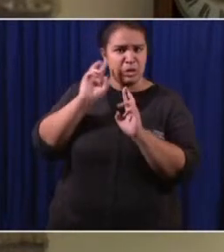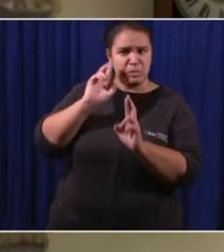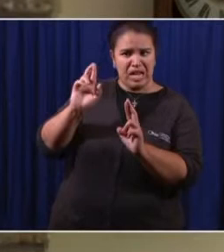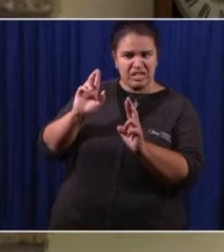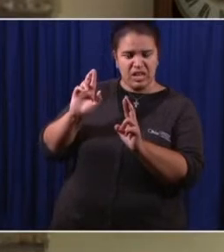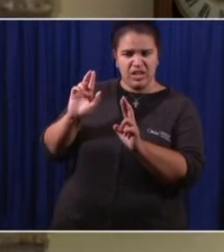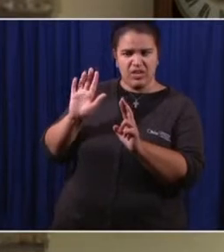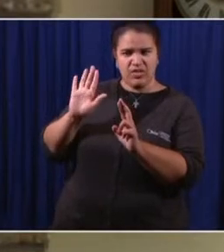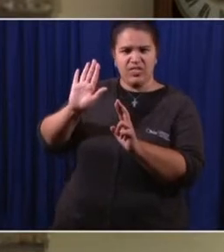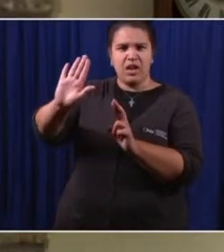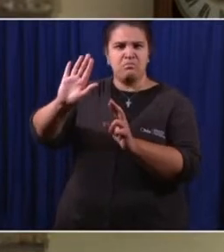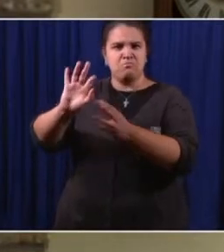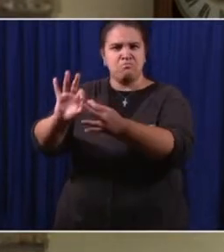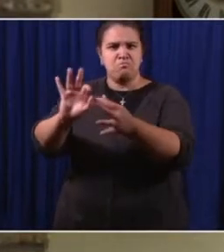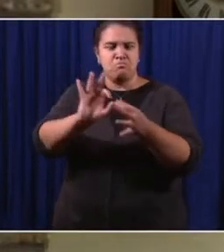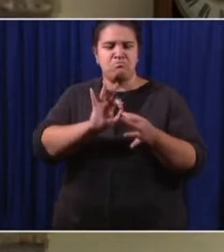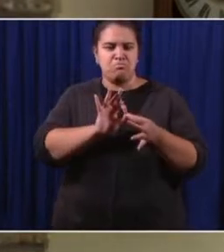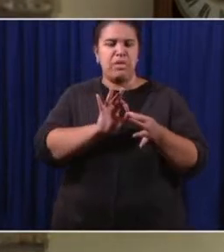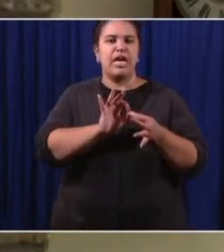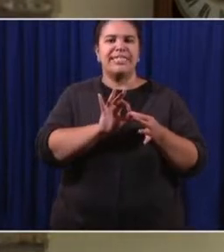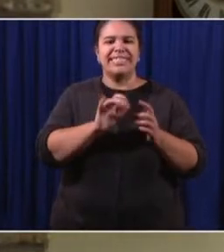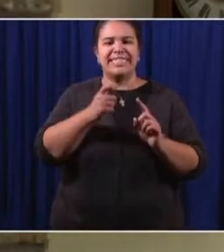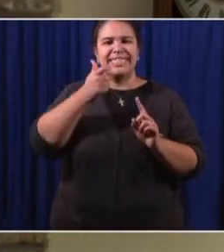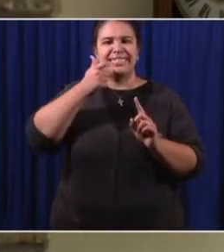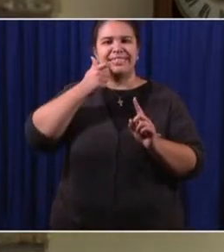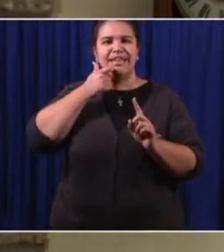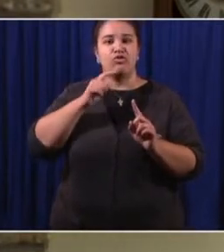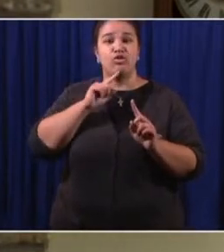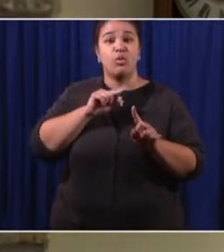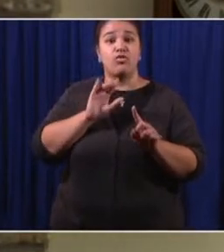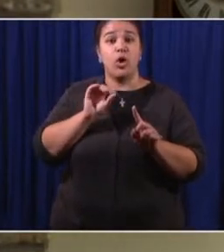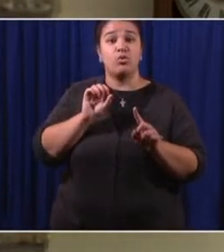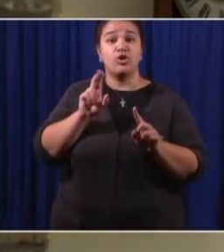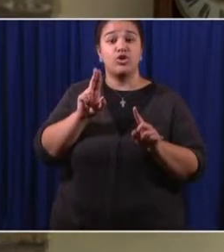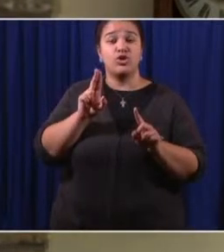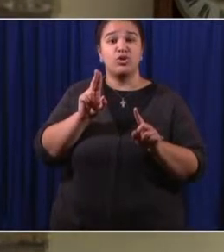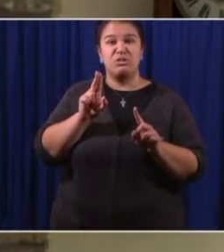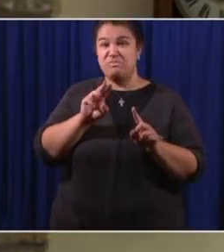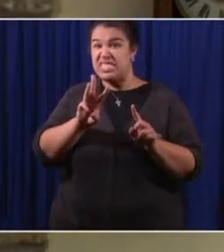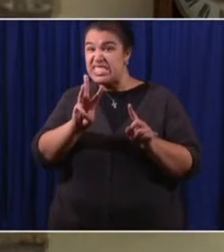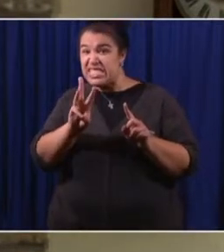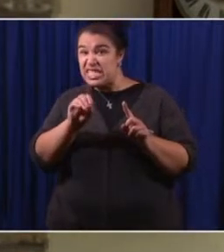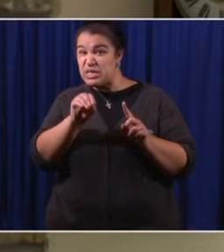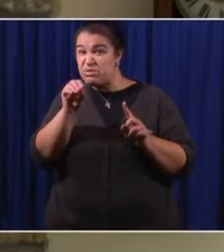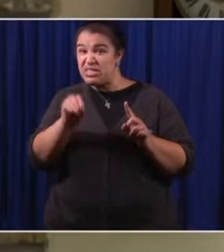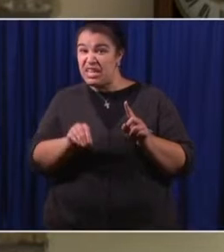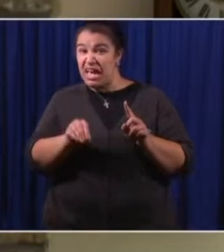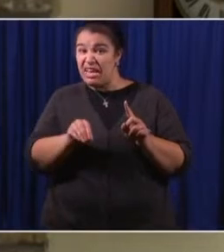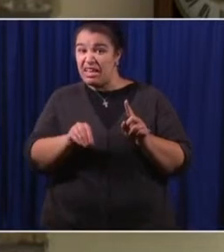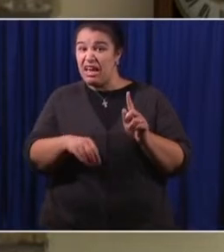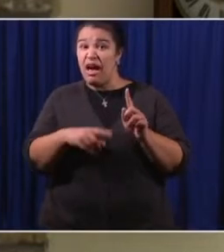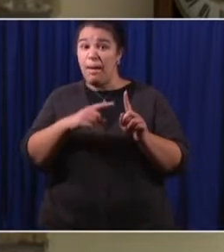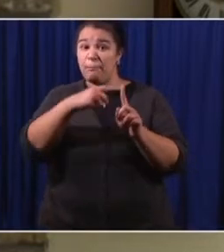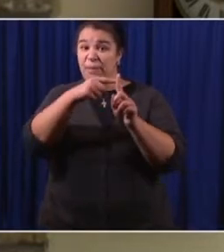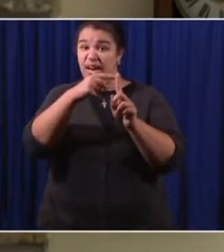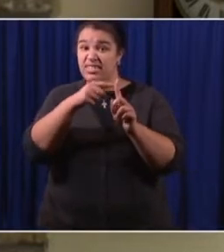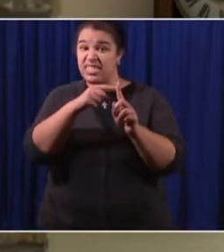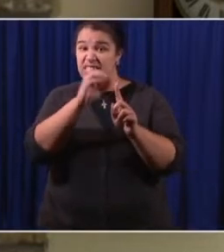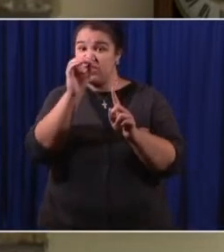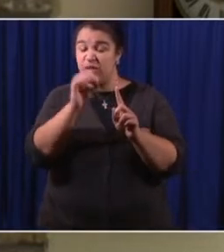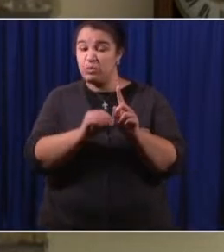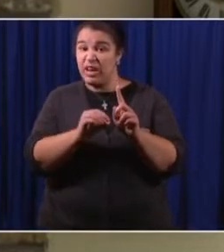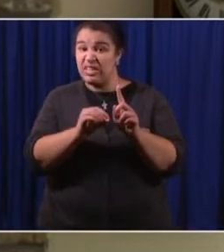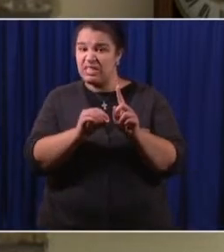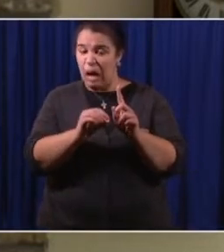State University, which at last report was nearing a 6% positivity rate. And knowing that that's a source of cases